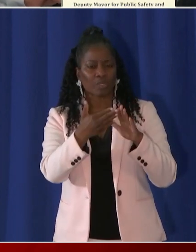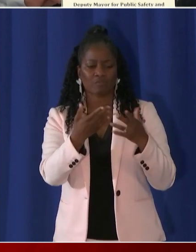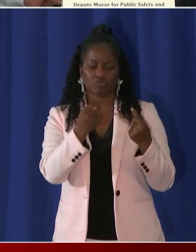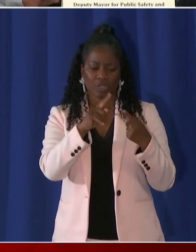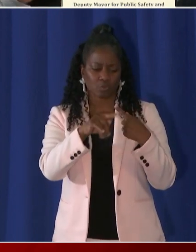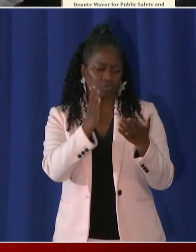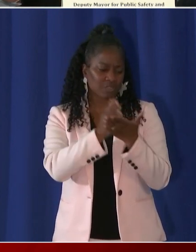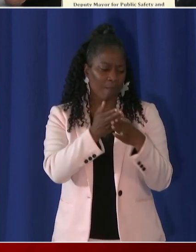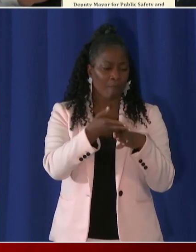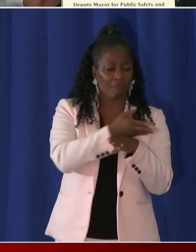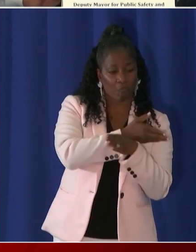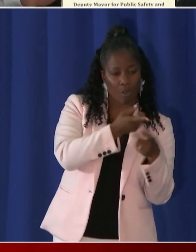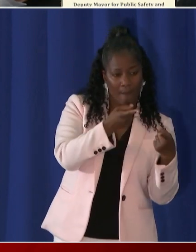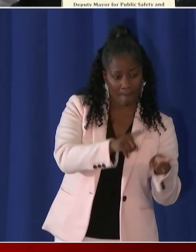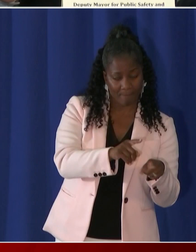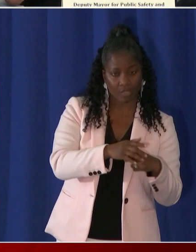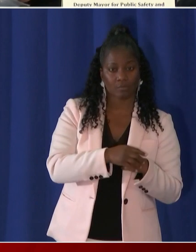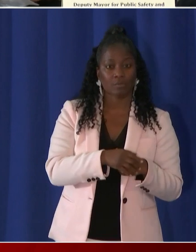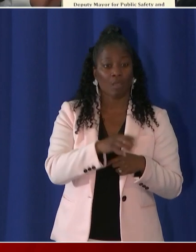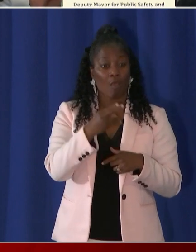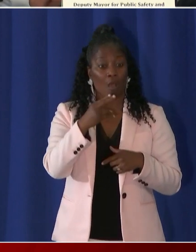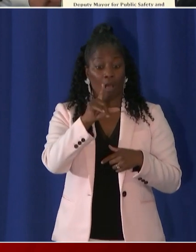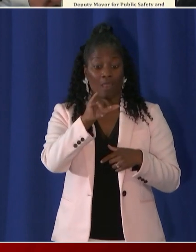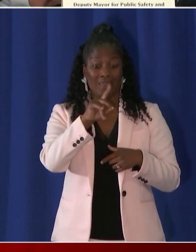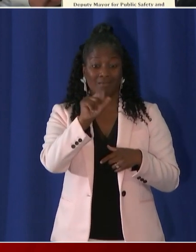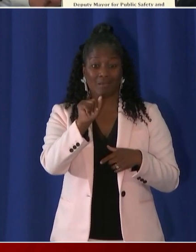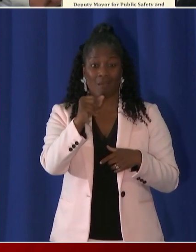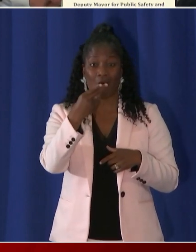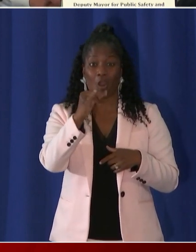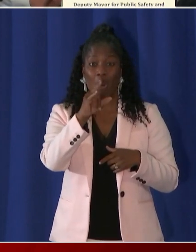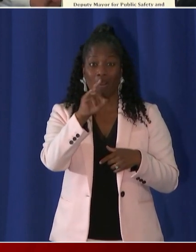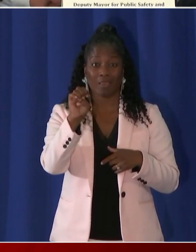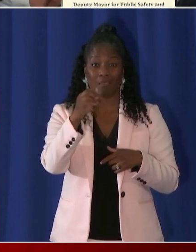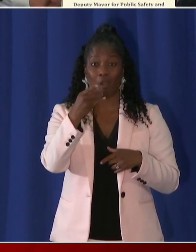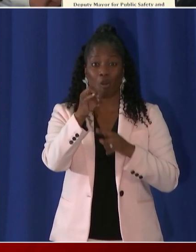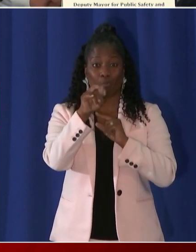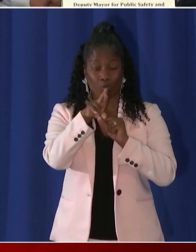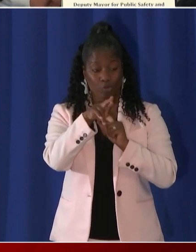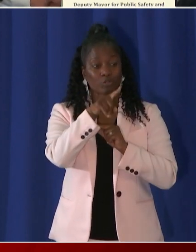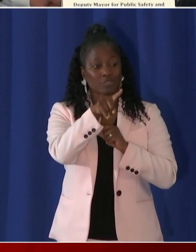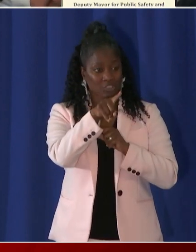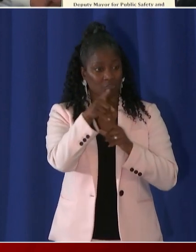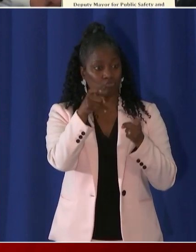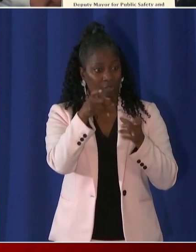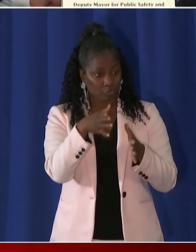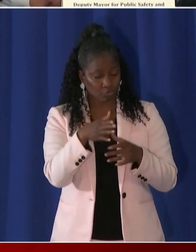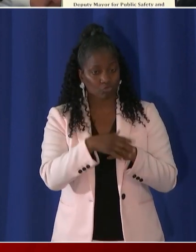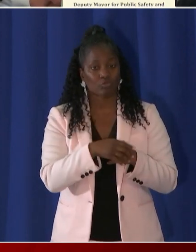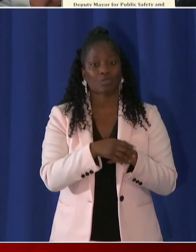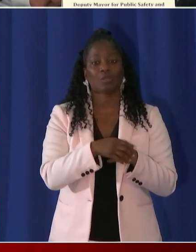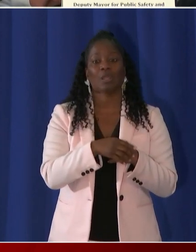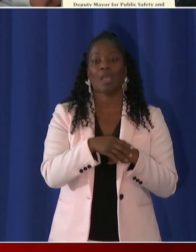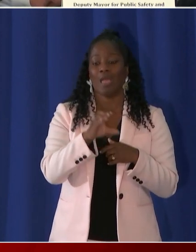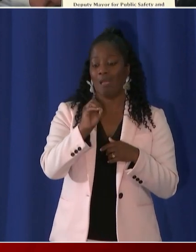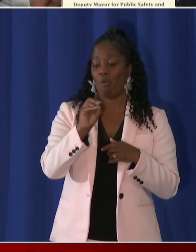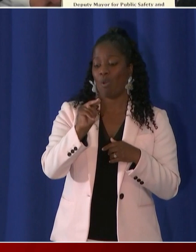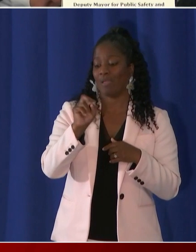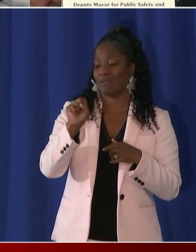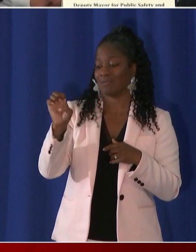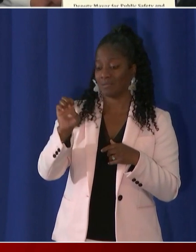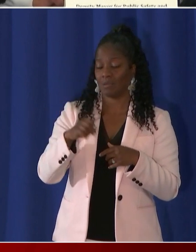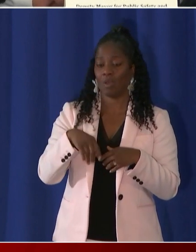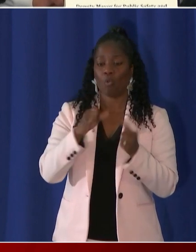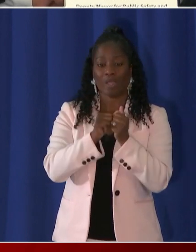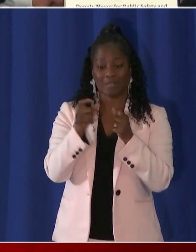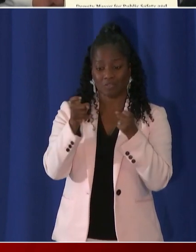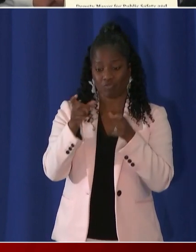before they happen. Director Harley Harper and also our ONE's office with Director